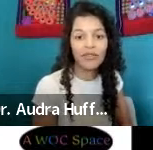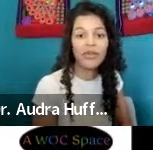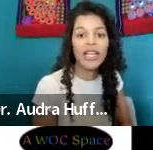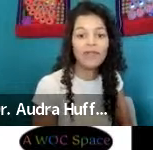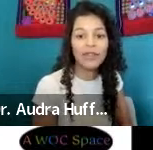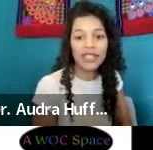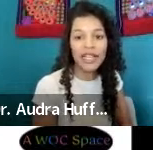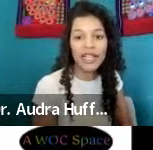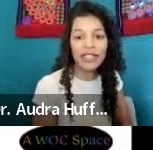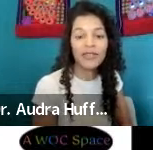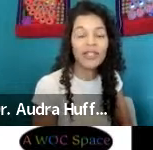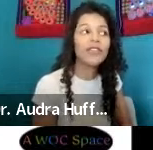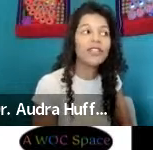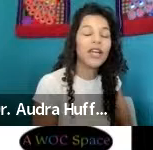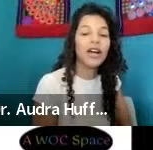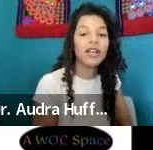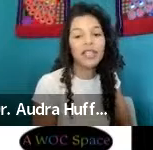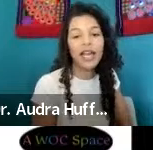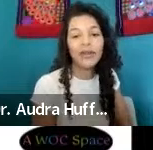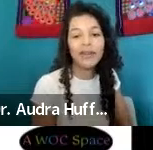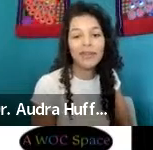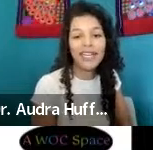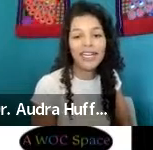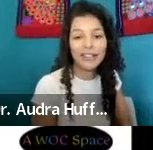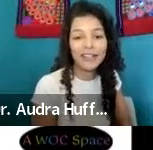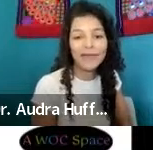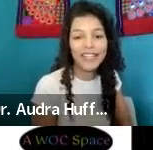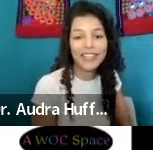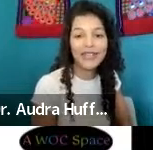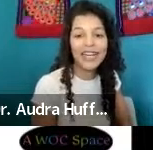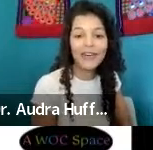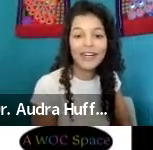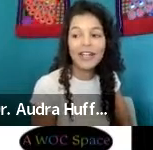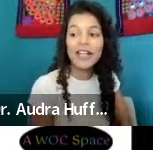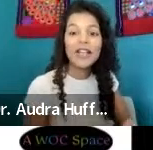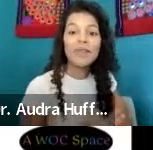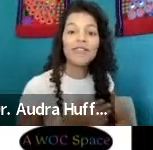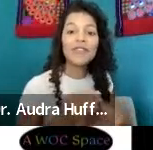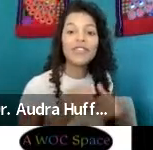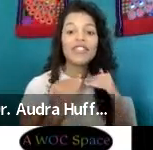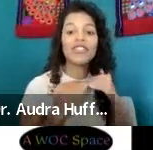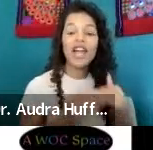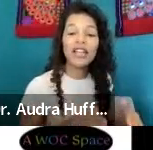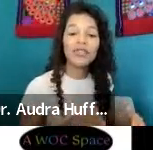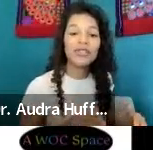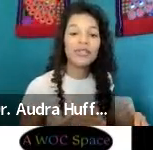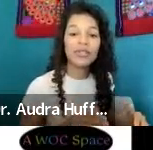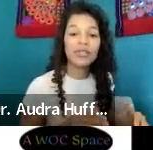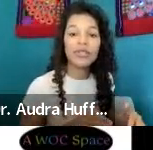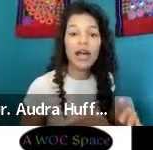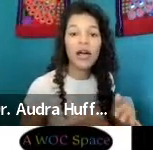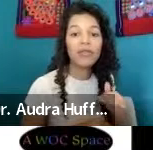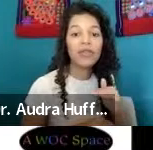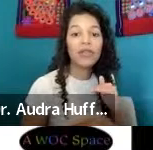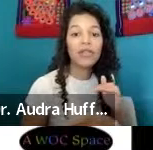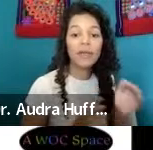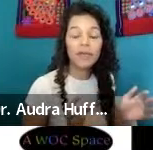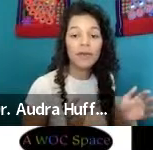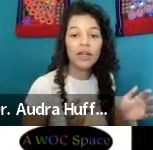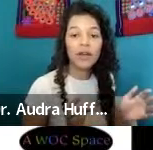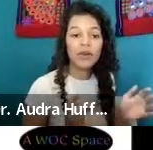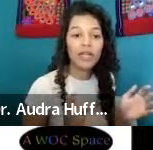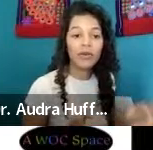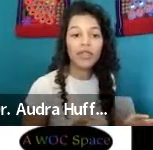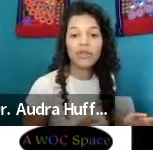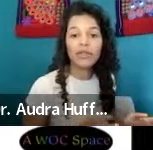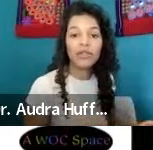right? If you only have 30 seconds, if you're given a talk, yeah, you have like 30 minutes to an hour. But if you're just trying to introduce yourself, let